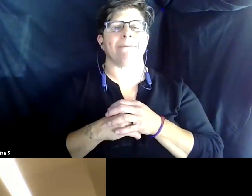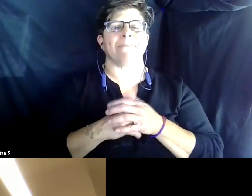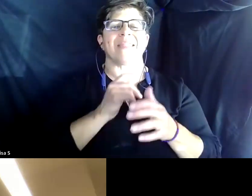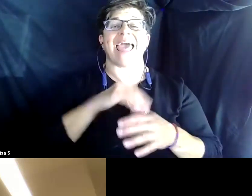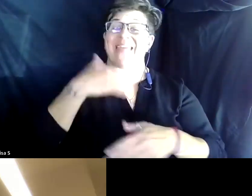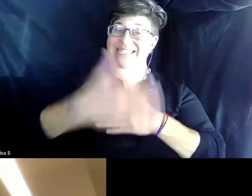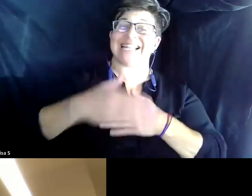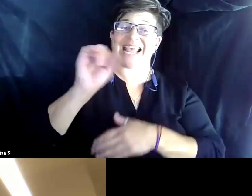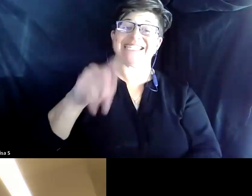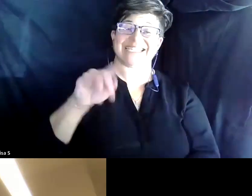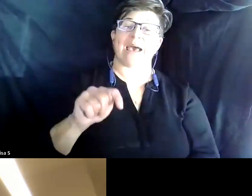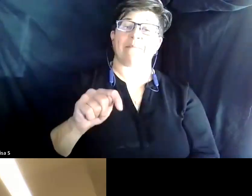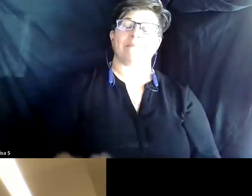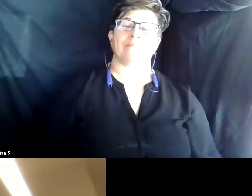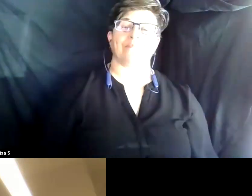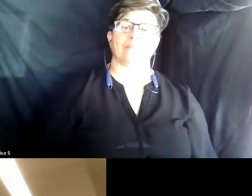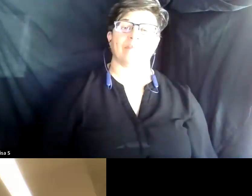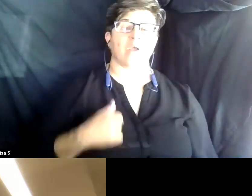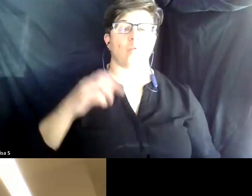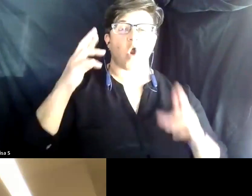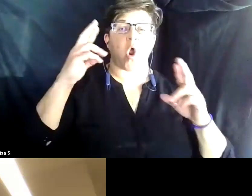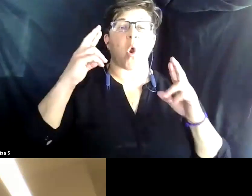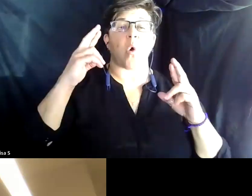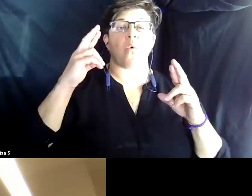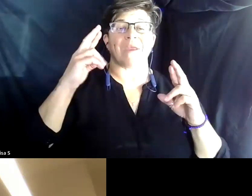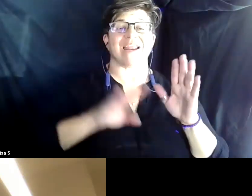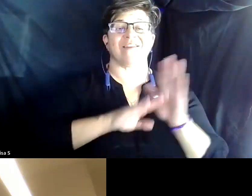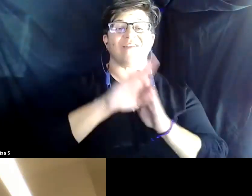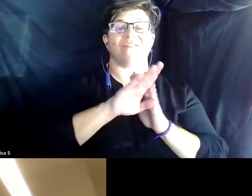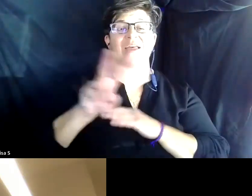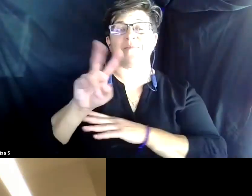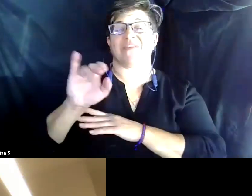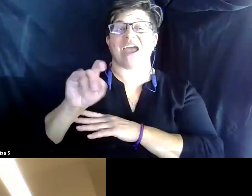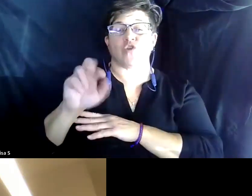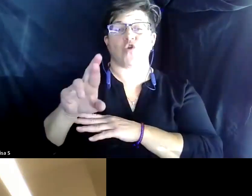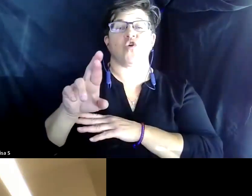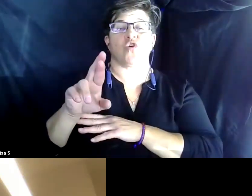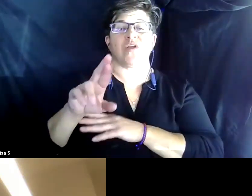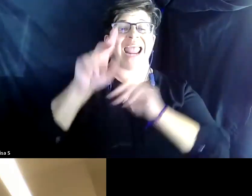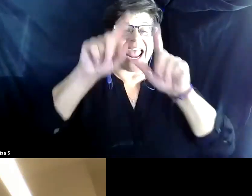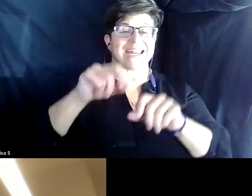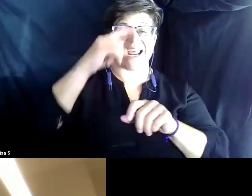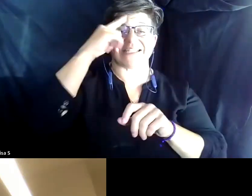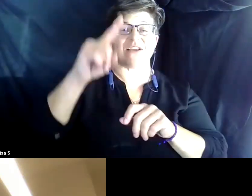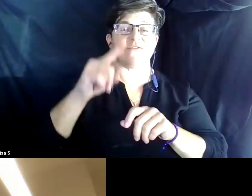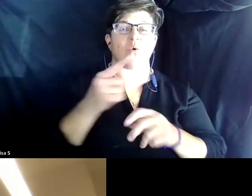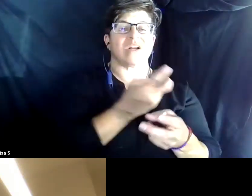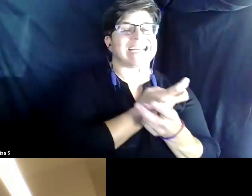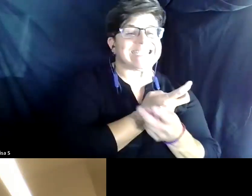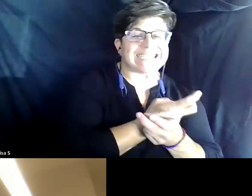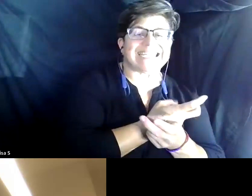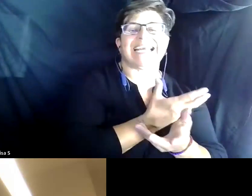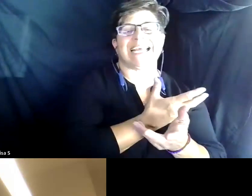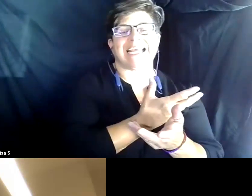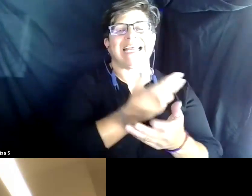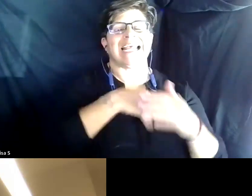step. And we're hoping to develop this vector and to test it for toxicity in